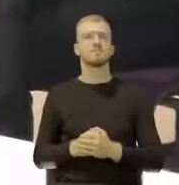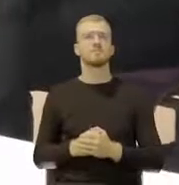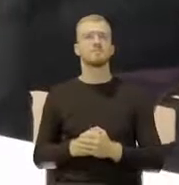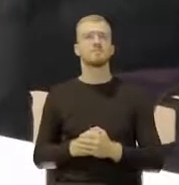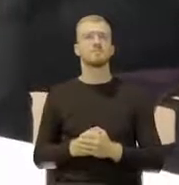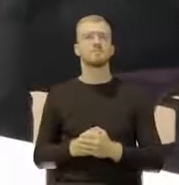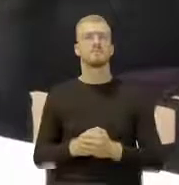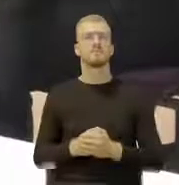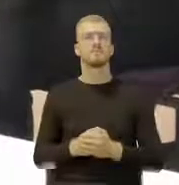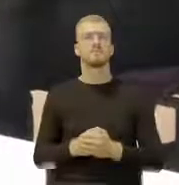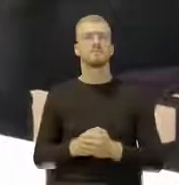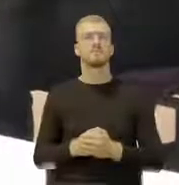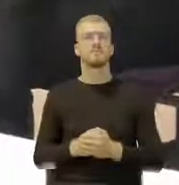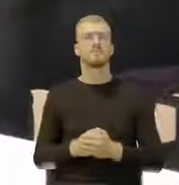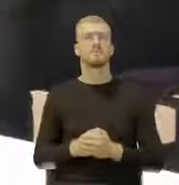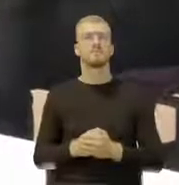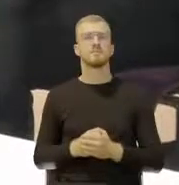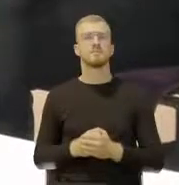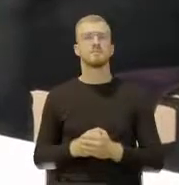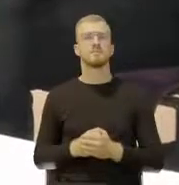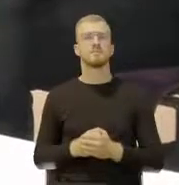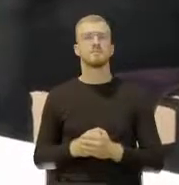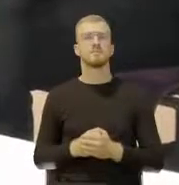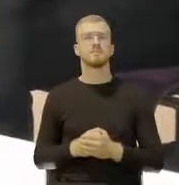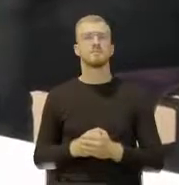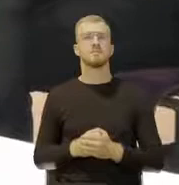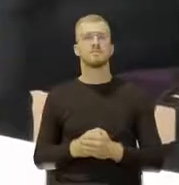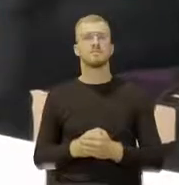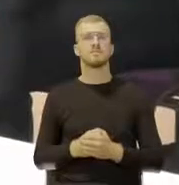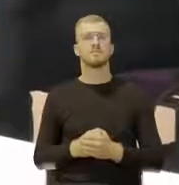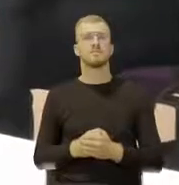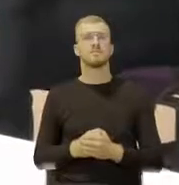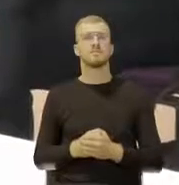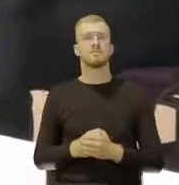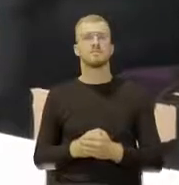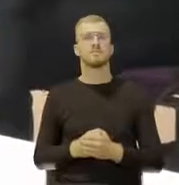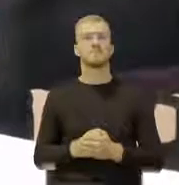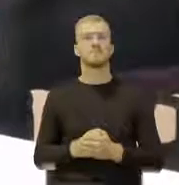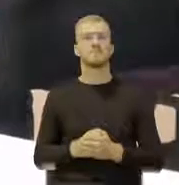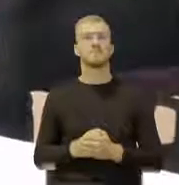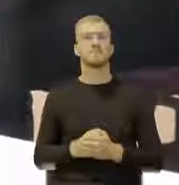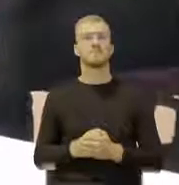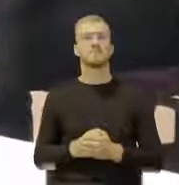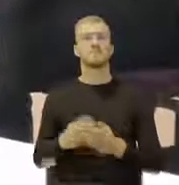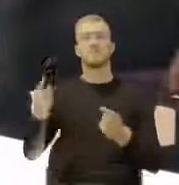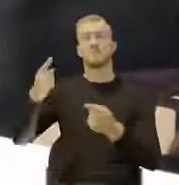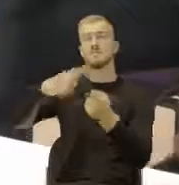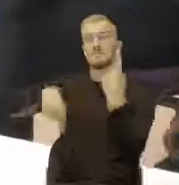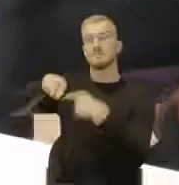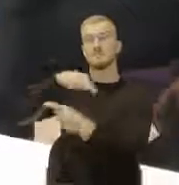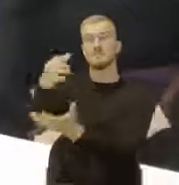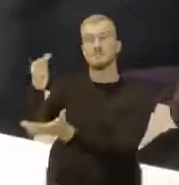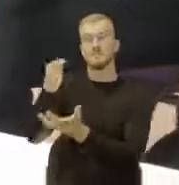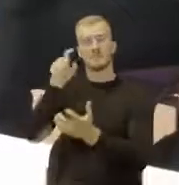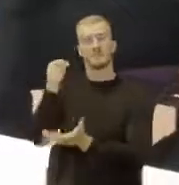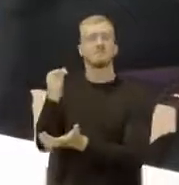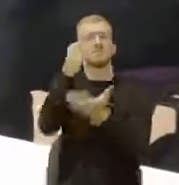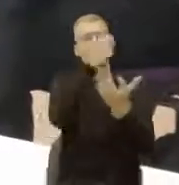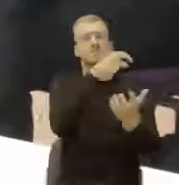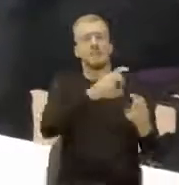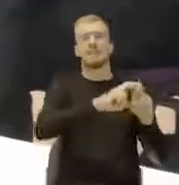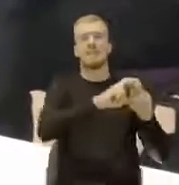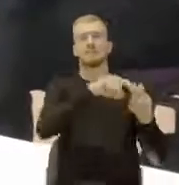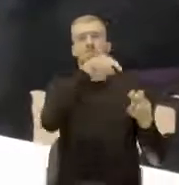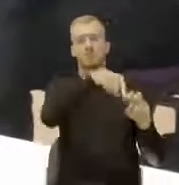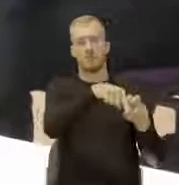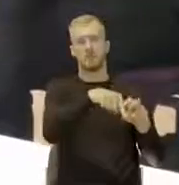and local and regional governments will have a key role to make this happen. So to conclude, the motto of this year,